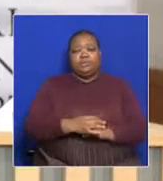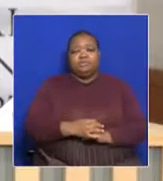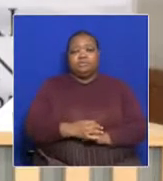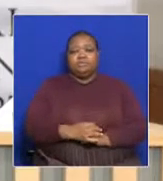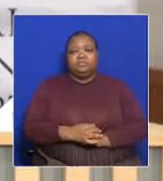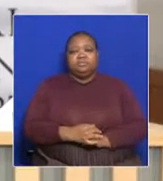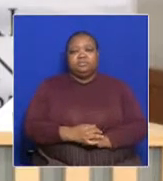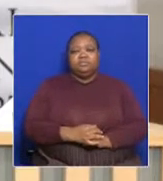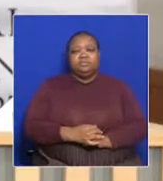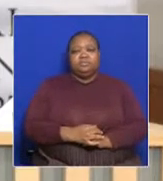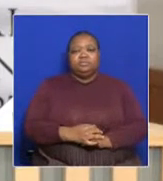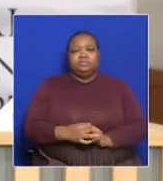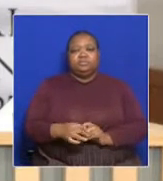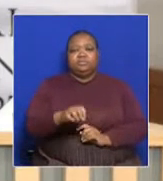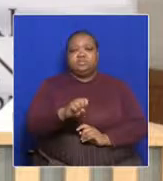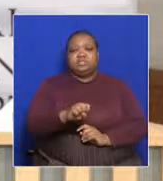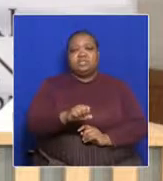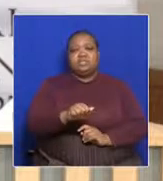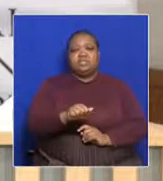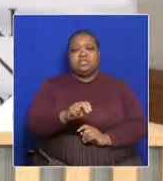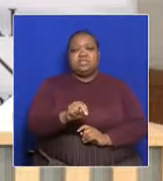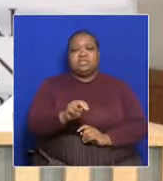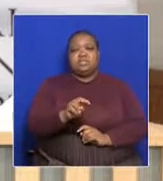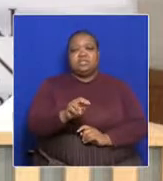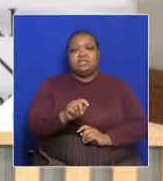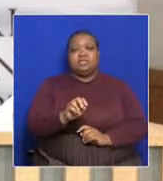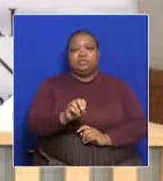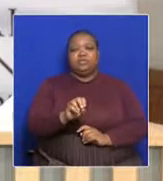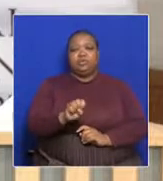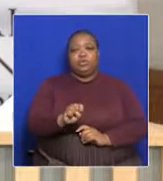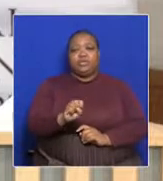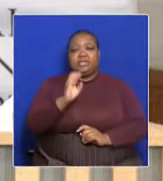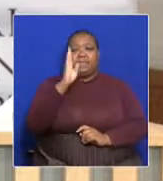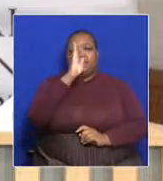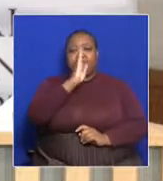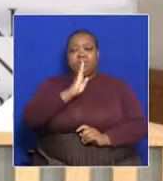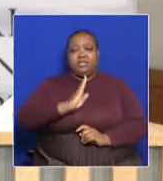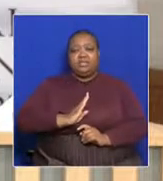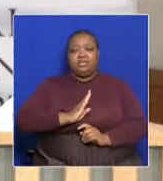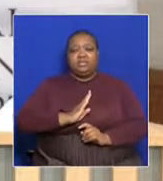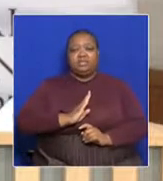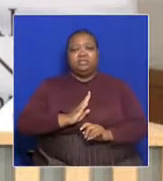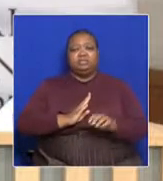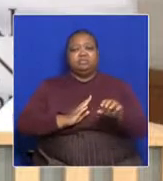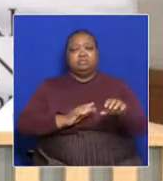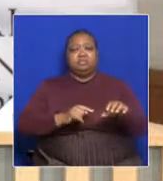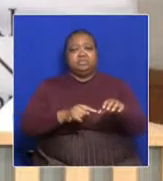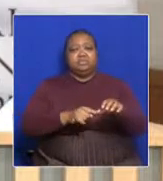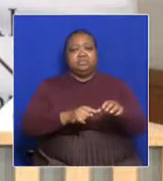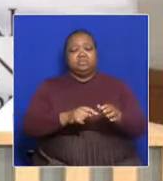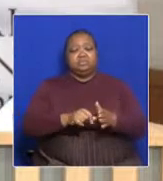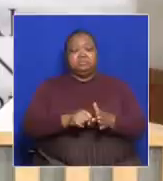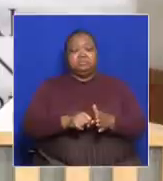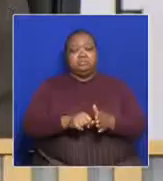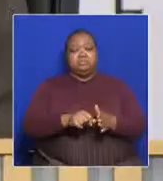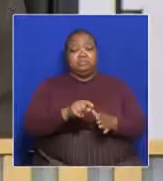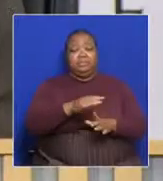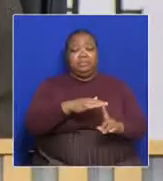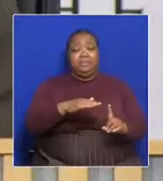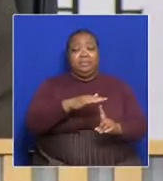Santos, Brazil, appears to be one of the key sources of these drugs. Do you accept that? That's